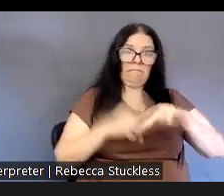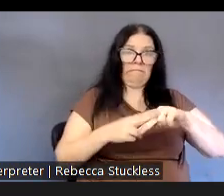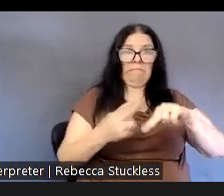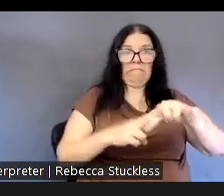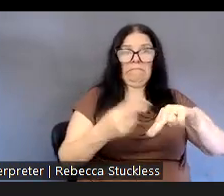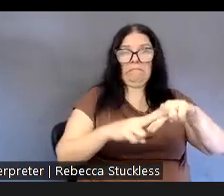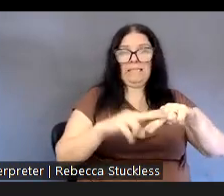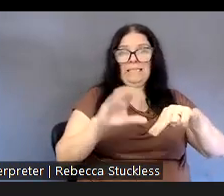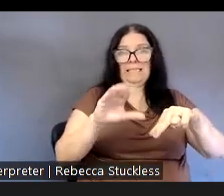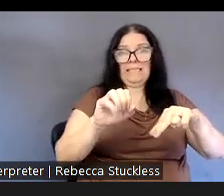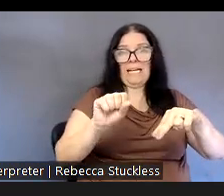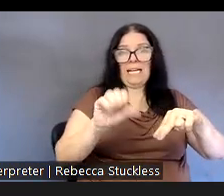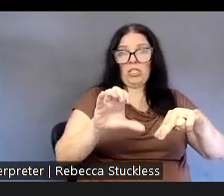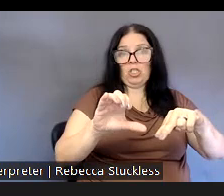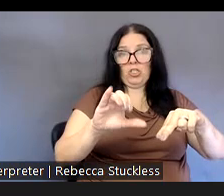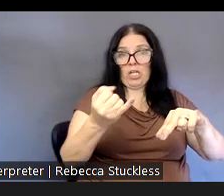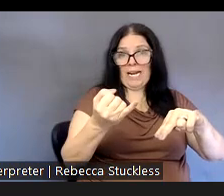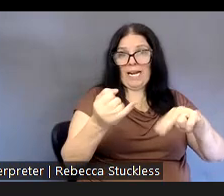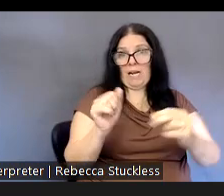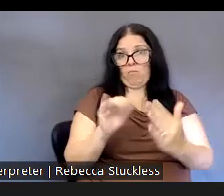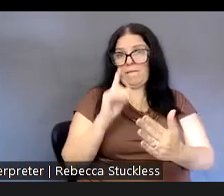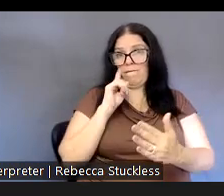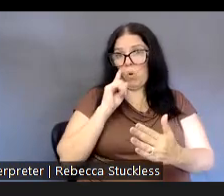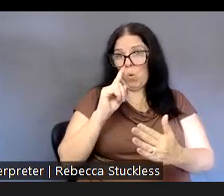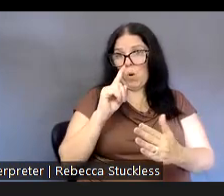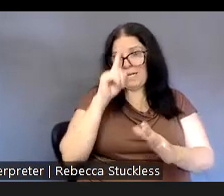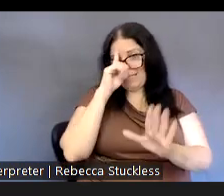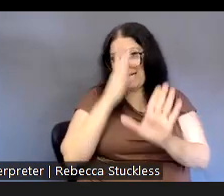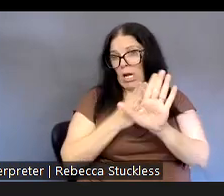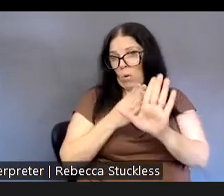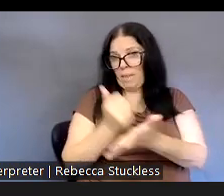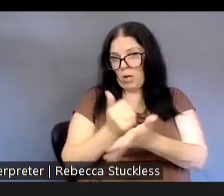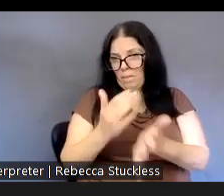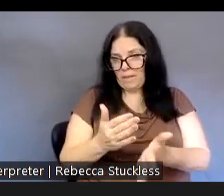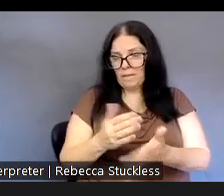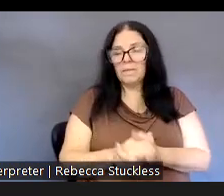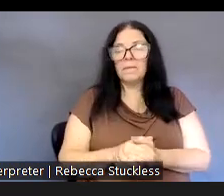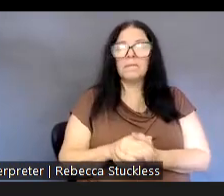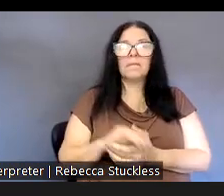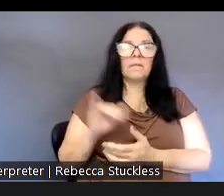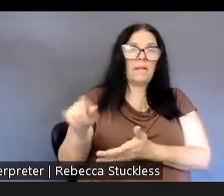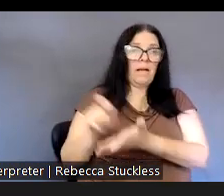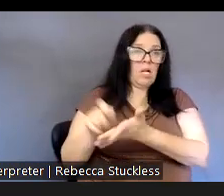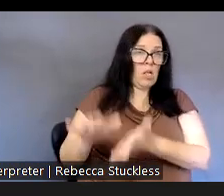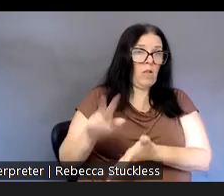the psychotherapy is that, at least according to psychologist Val Thomas, uh,